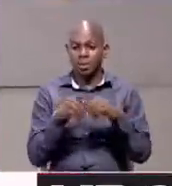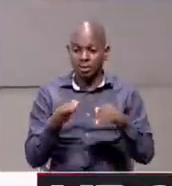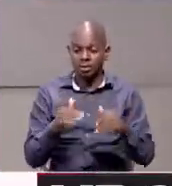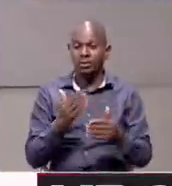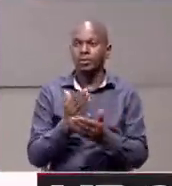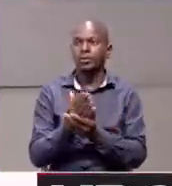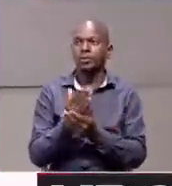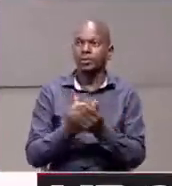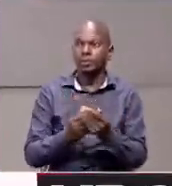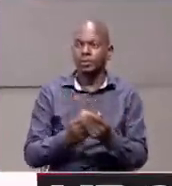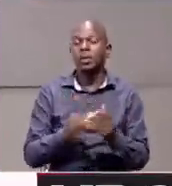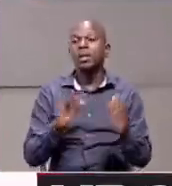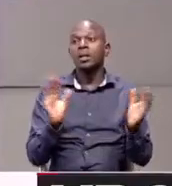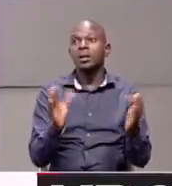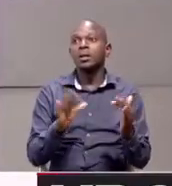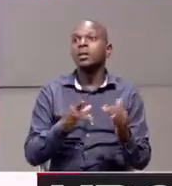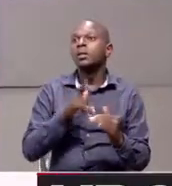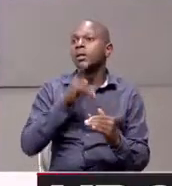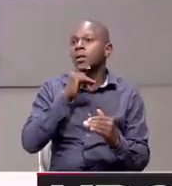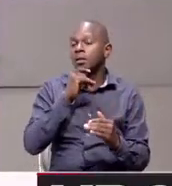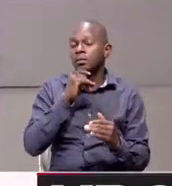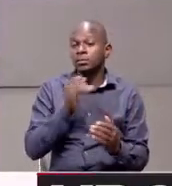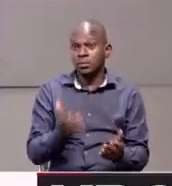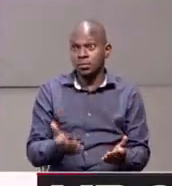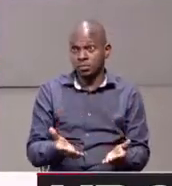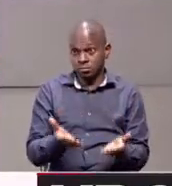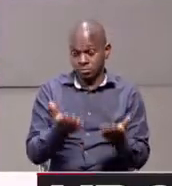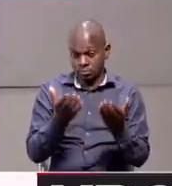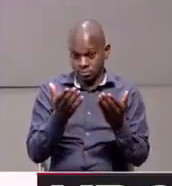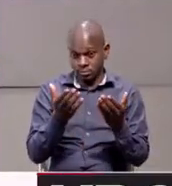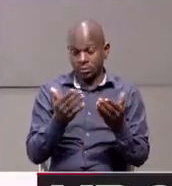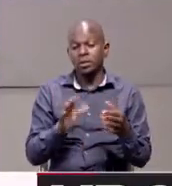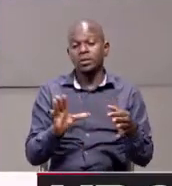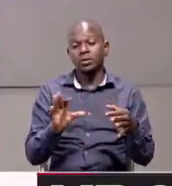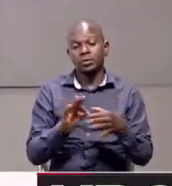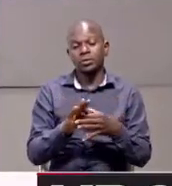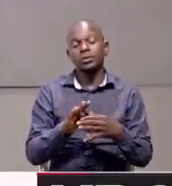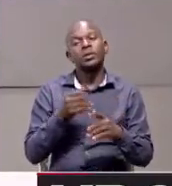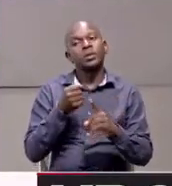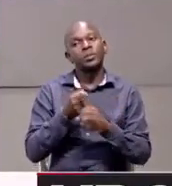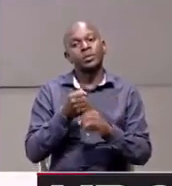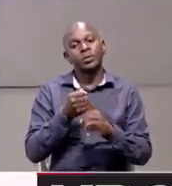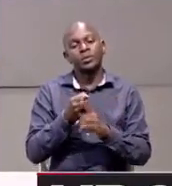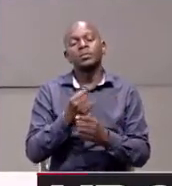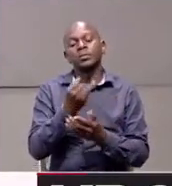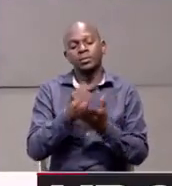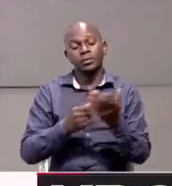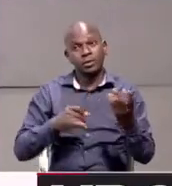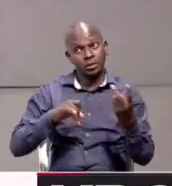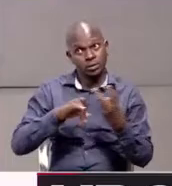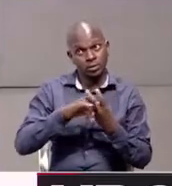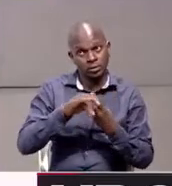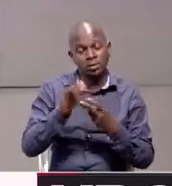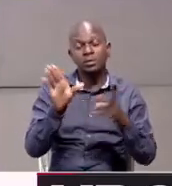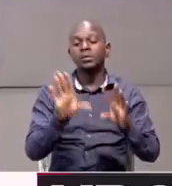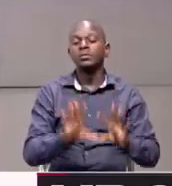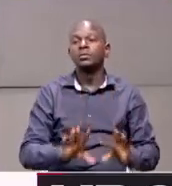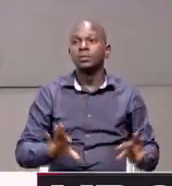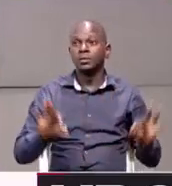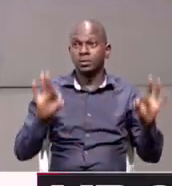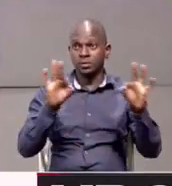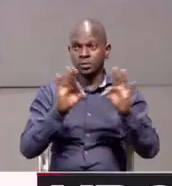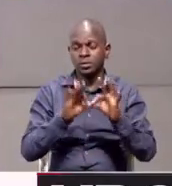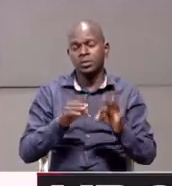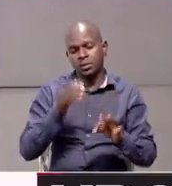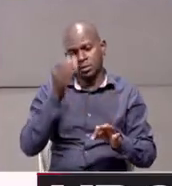HIV/AIDS. Encouraging the men to step up and join the fight against HIV and AIDS, which is very important. You